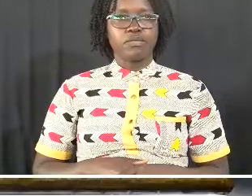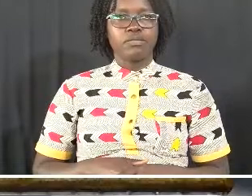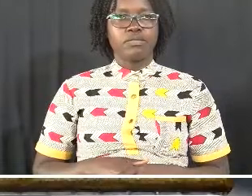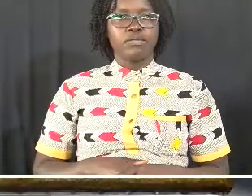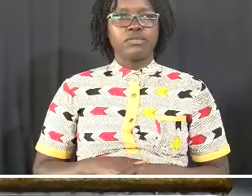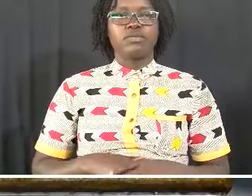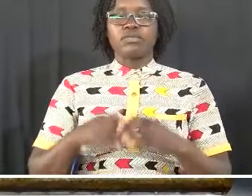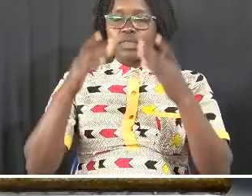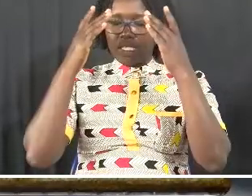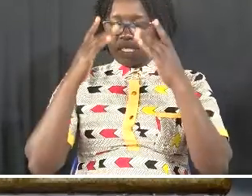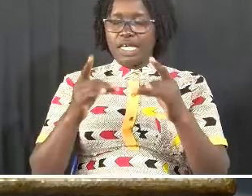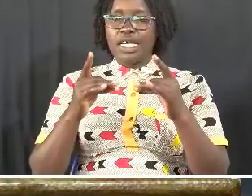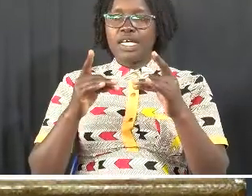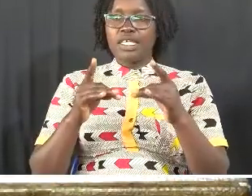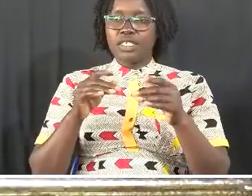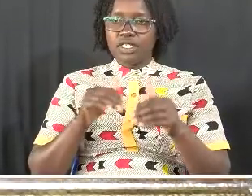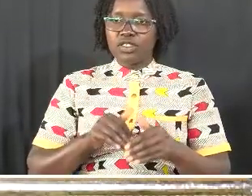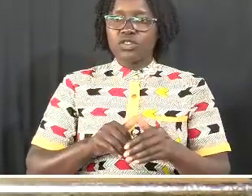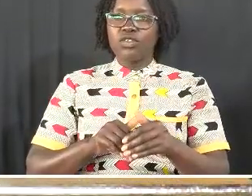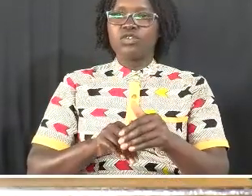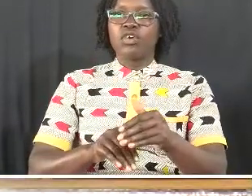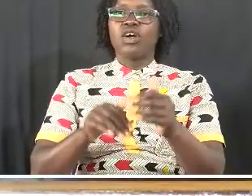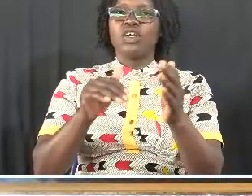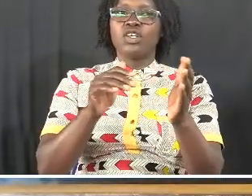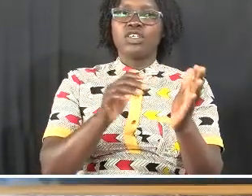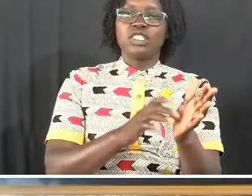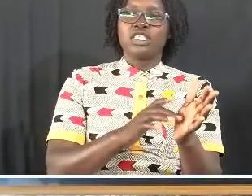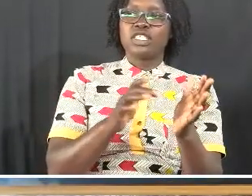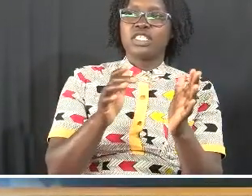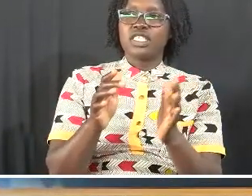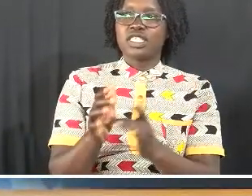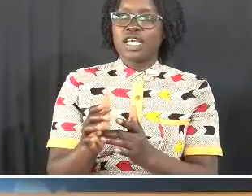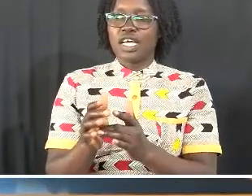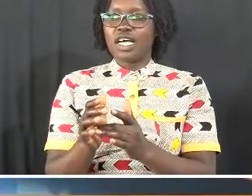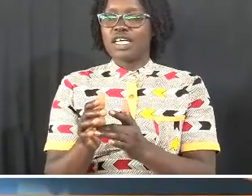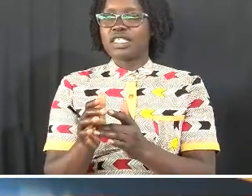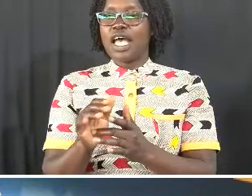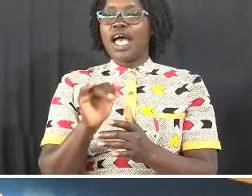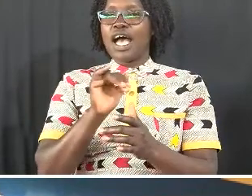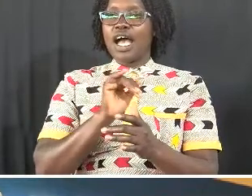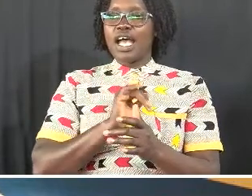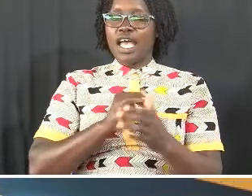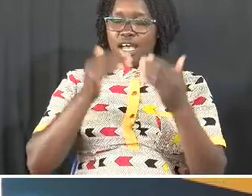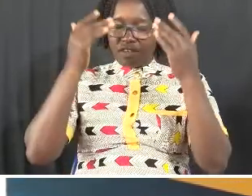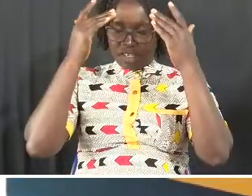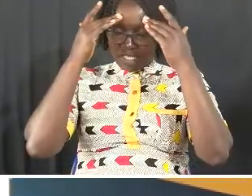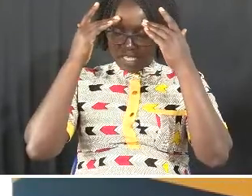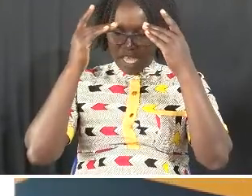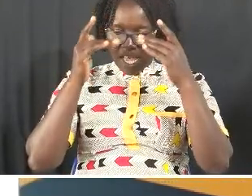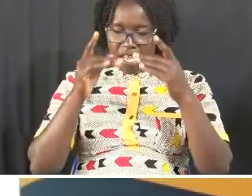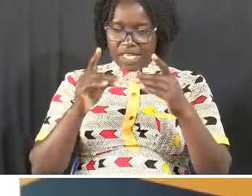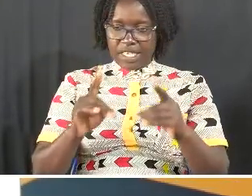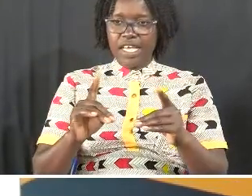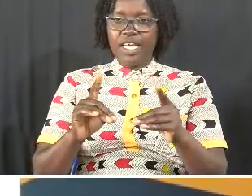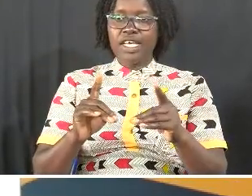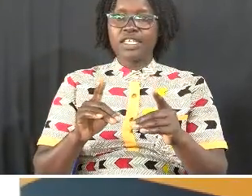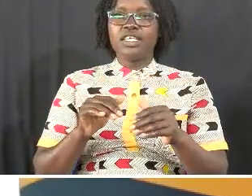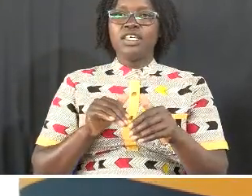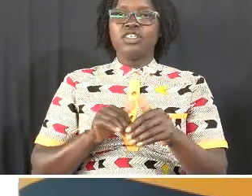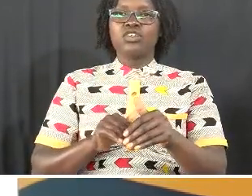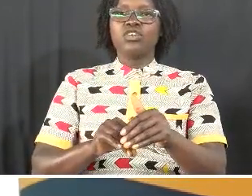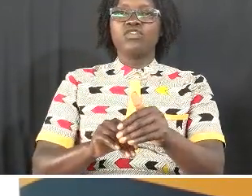I have decided to follow Jesus. I have